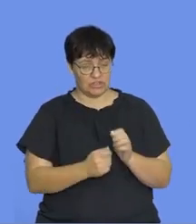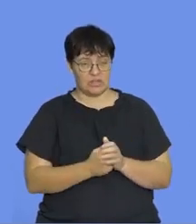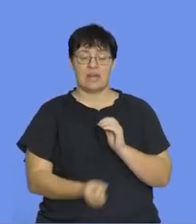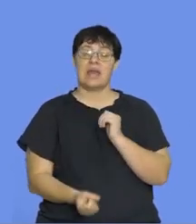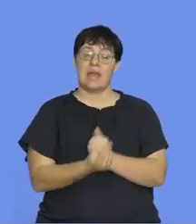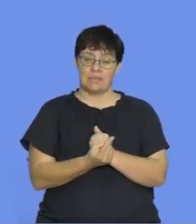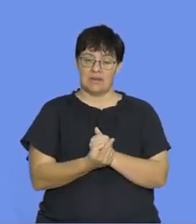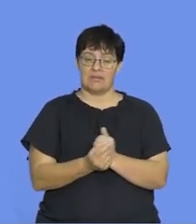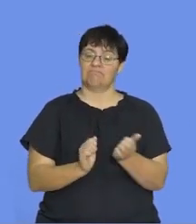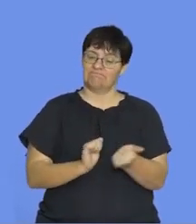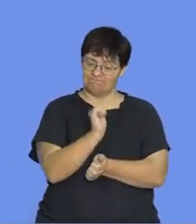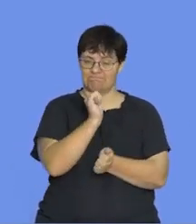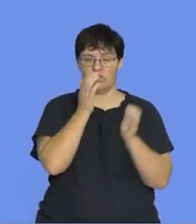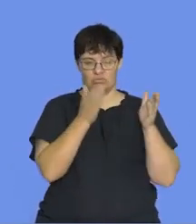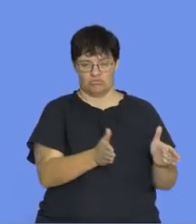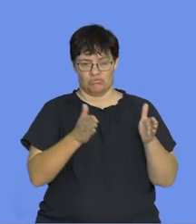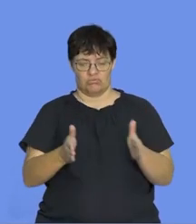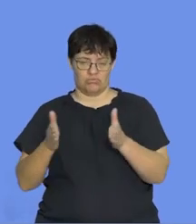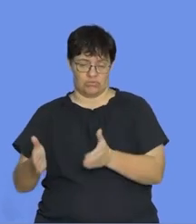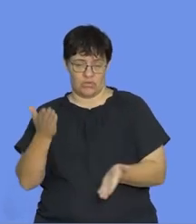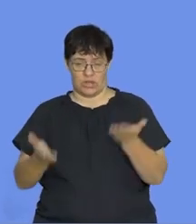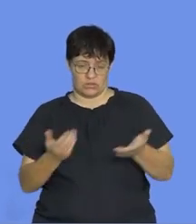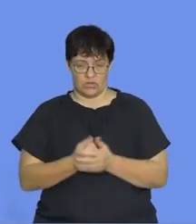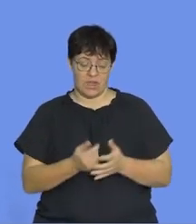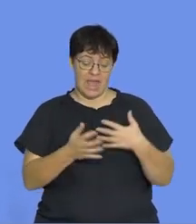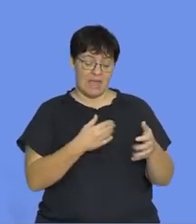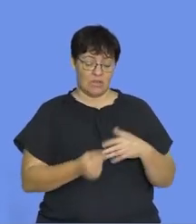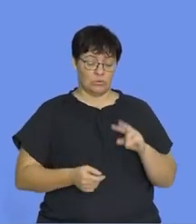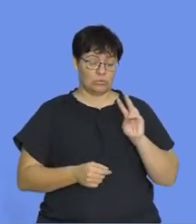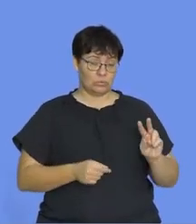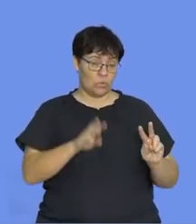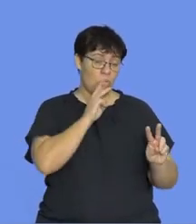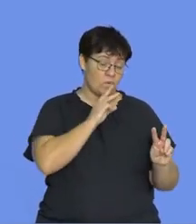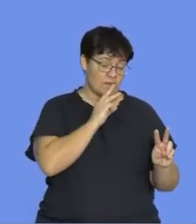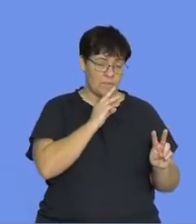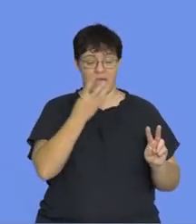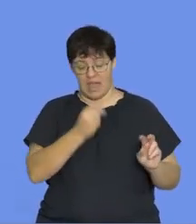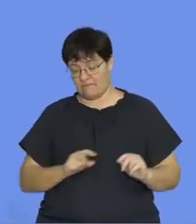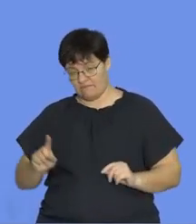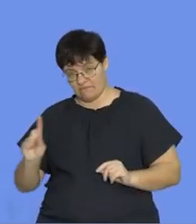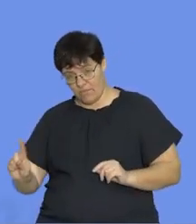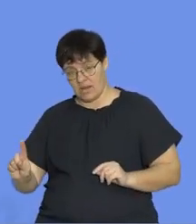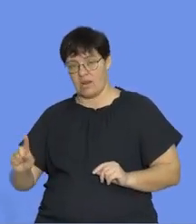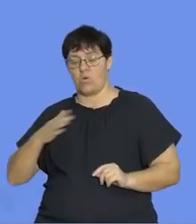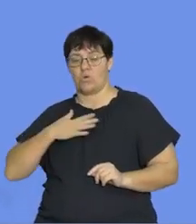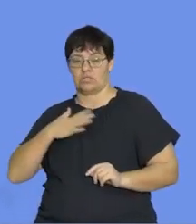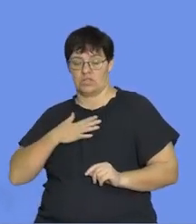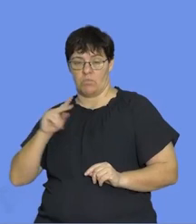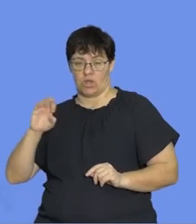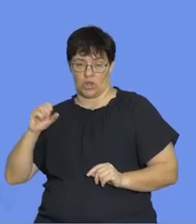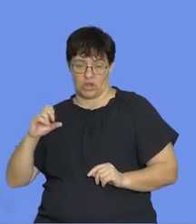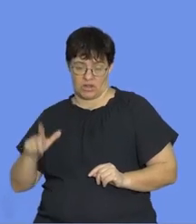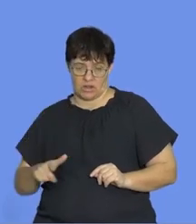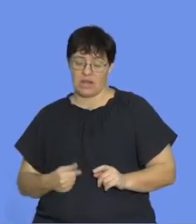fixed proportions or in fixed ratio. For every 2 molecules of water, we'll get a molecule of oxygen and 2 molecules